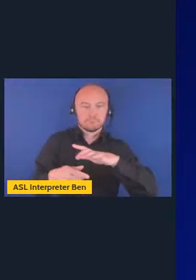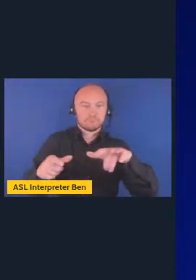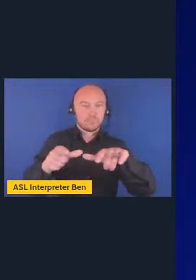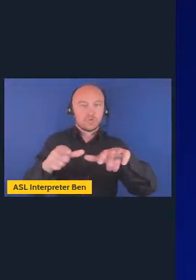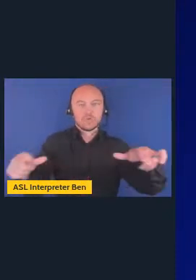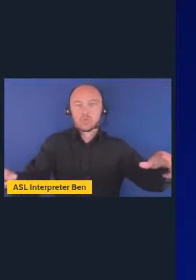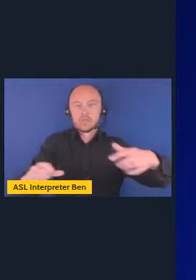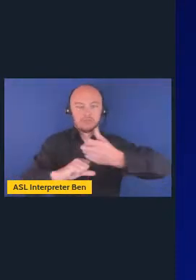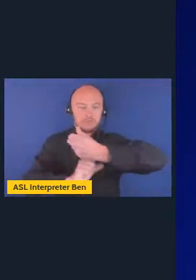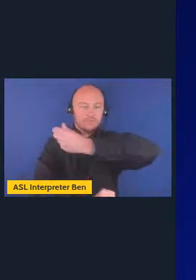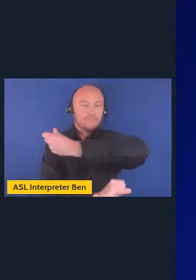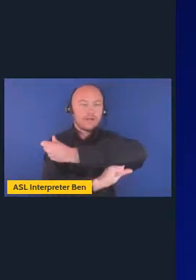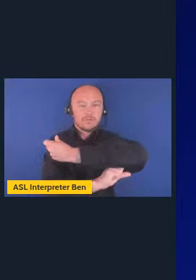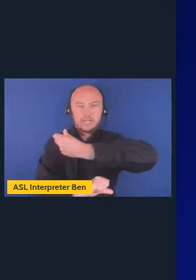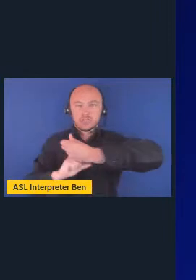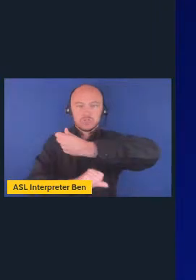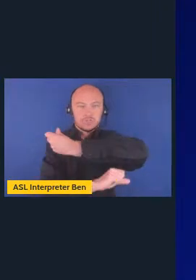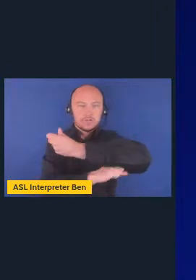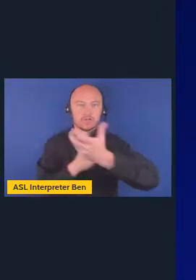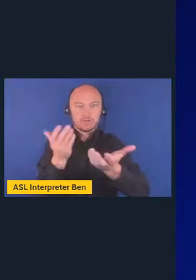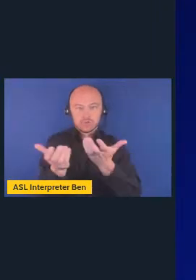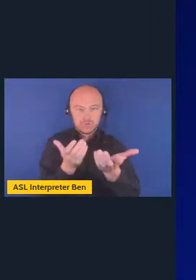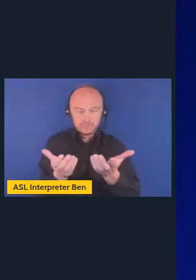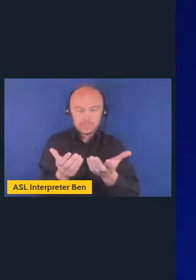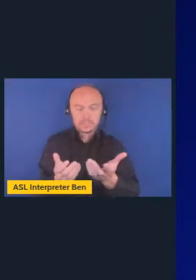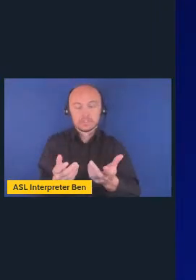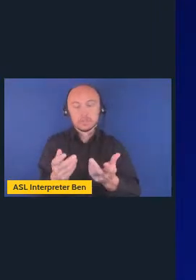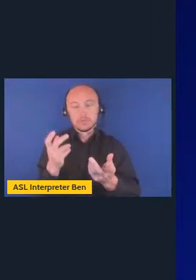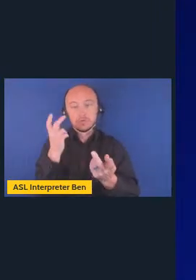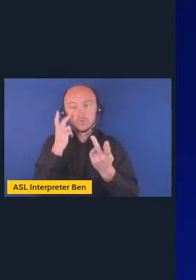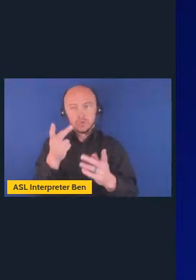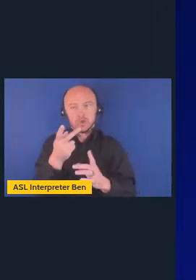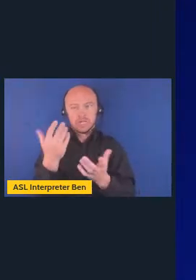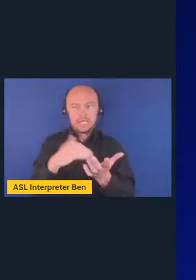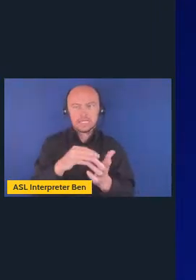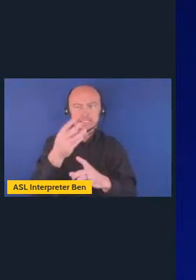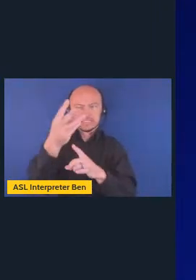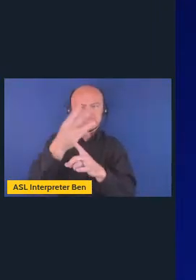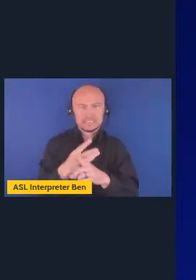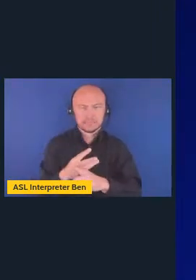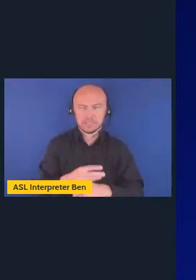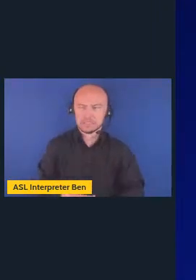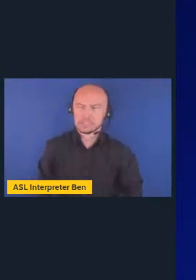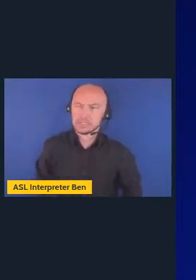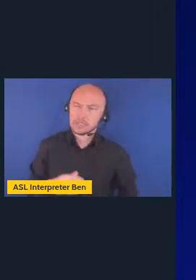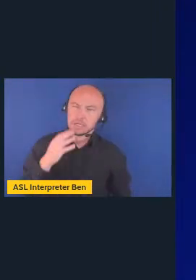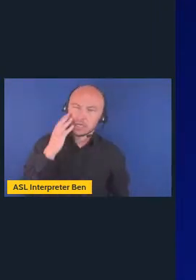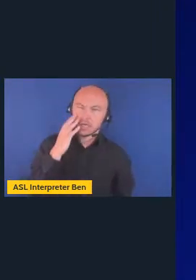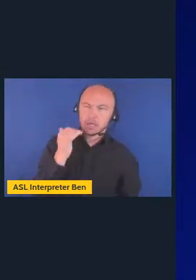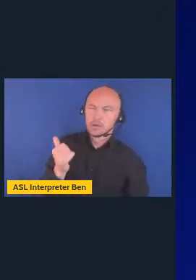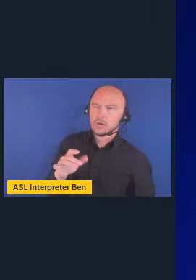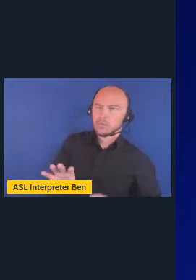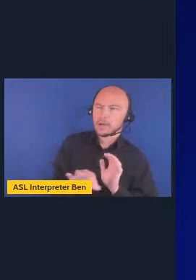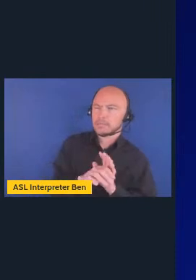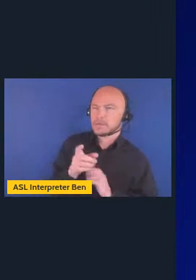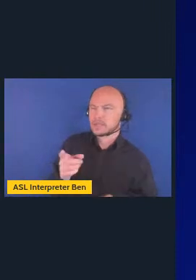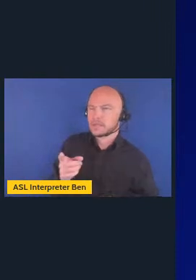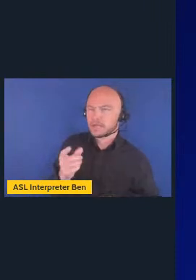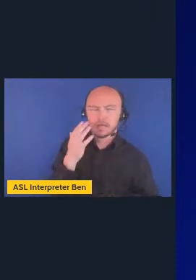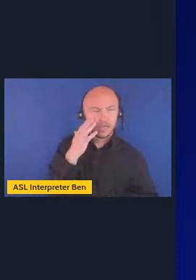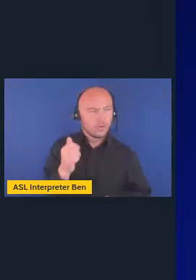in services. If you come back to this diagram in 6 months, will you know why you picked SNS over